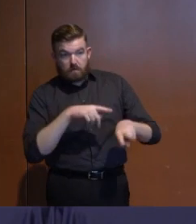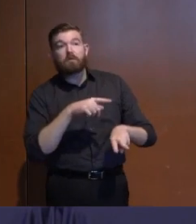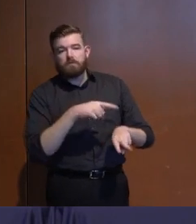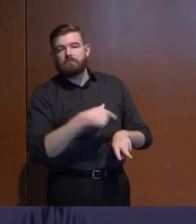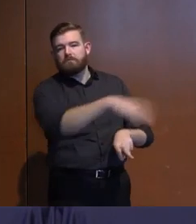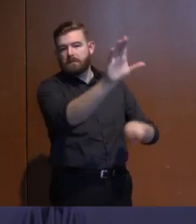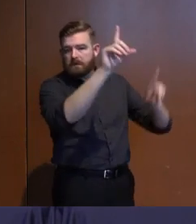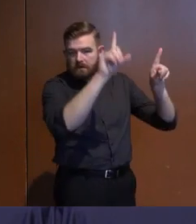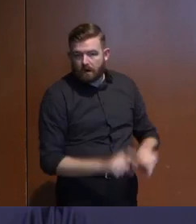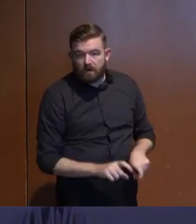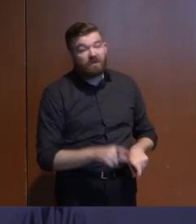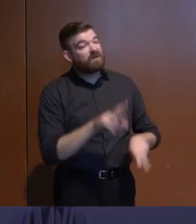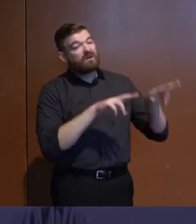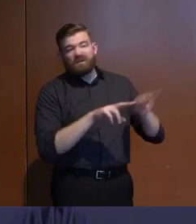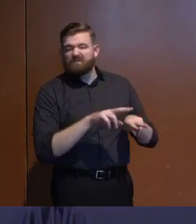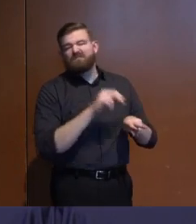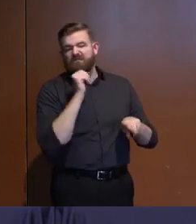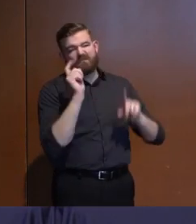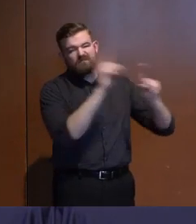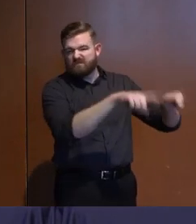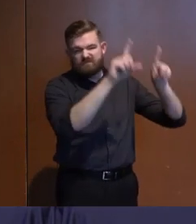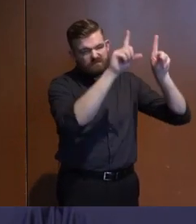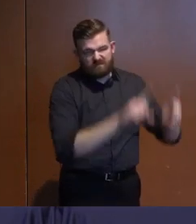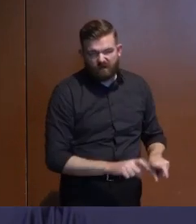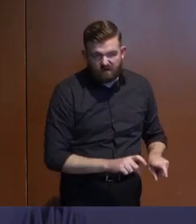which is newbridgehealth.org,